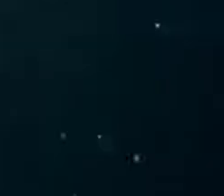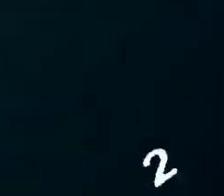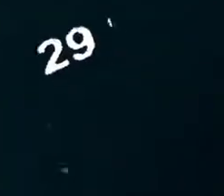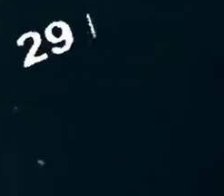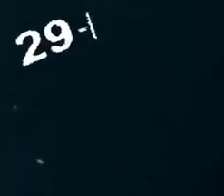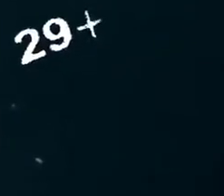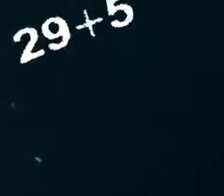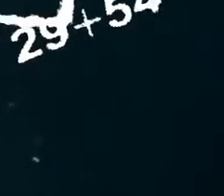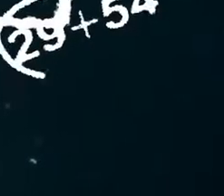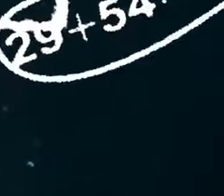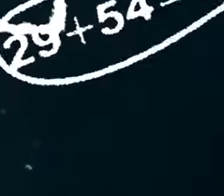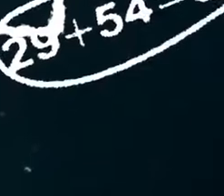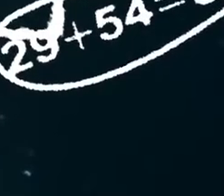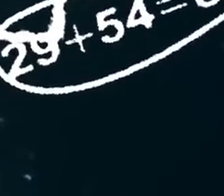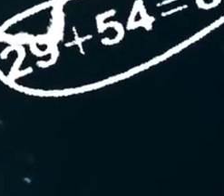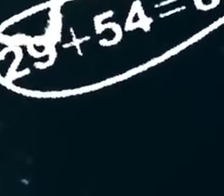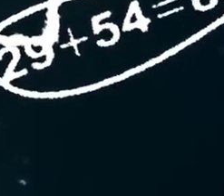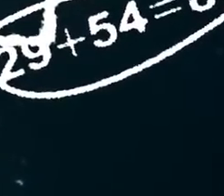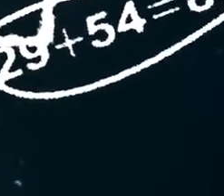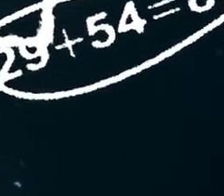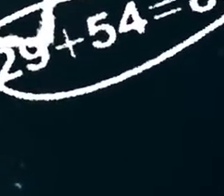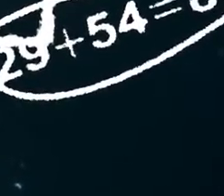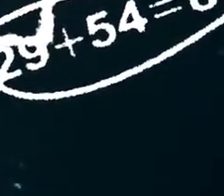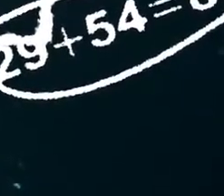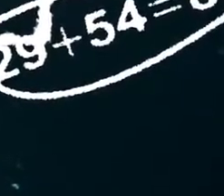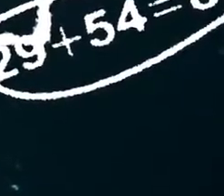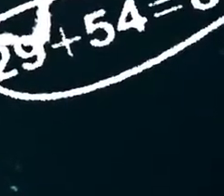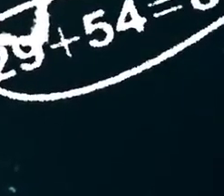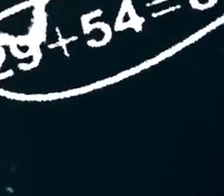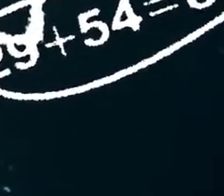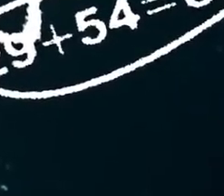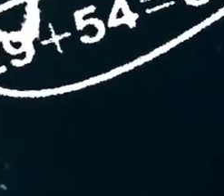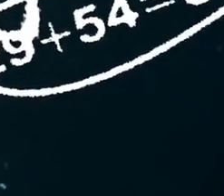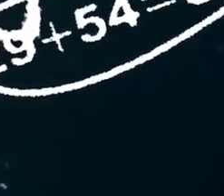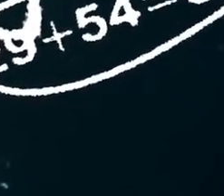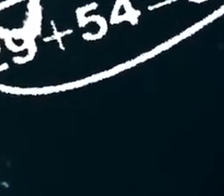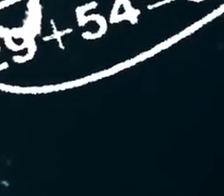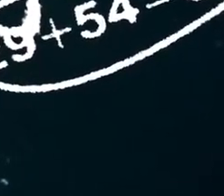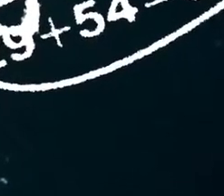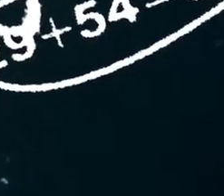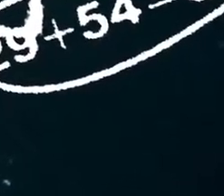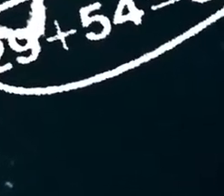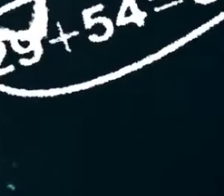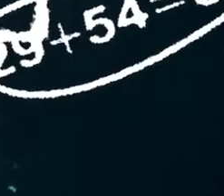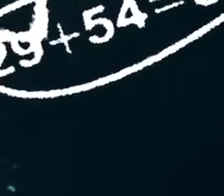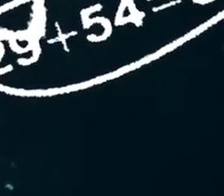Welcome to Study Time, a televised home learning program produced by Rwanda Education